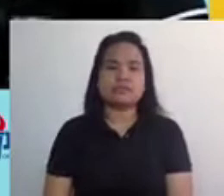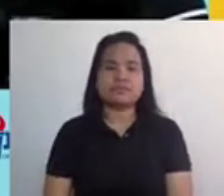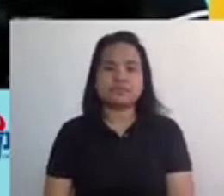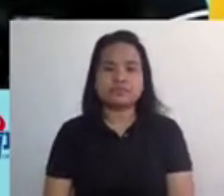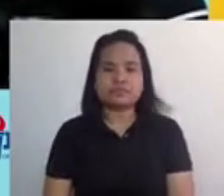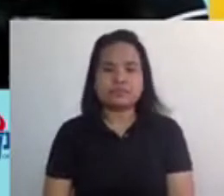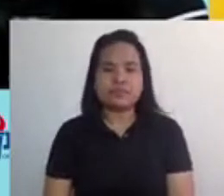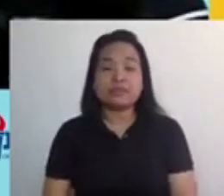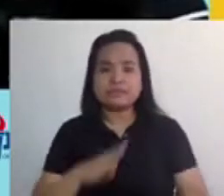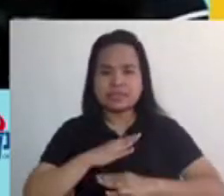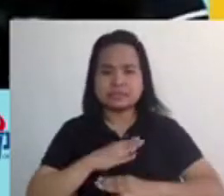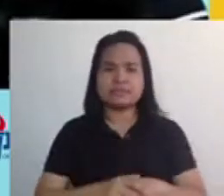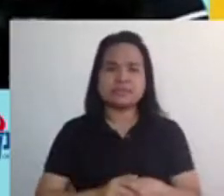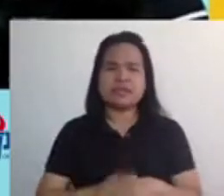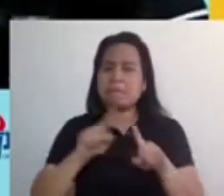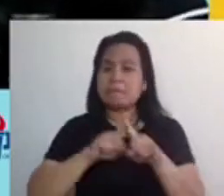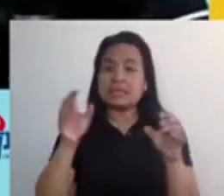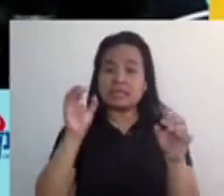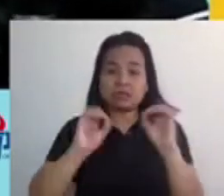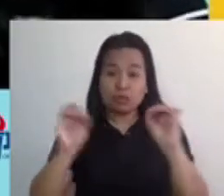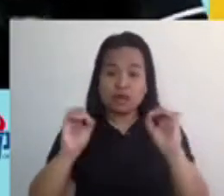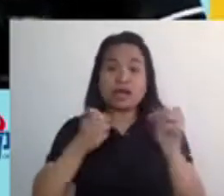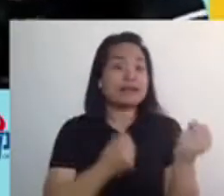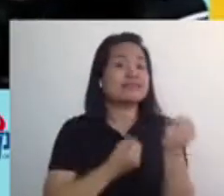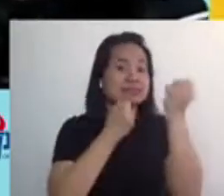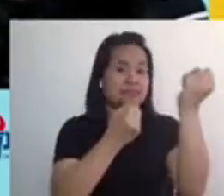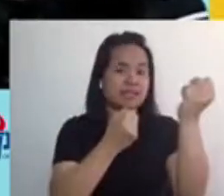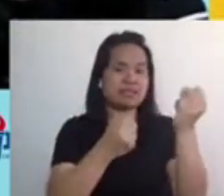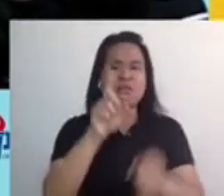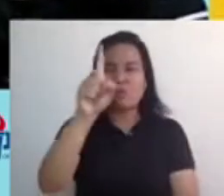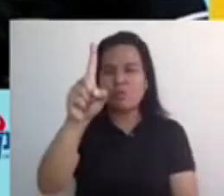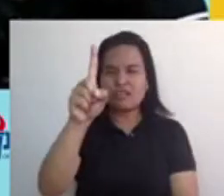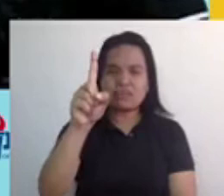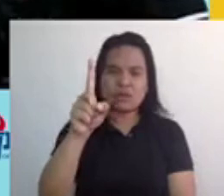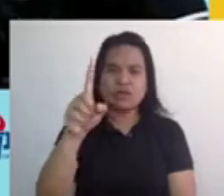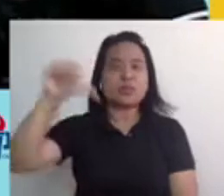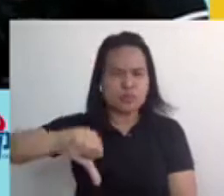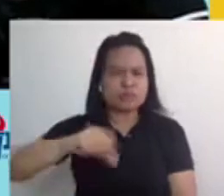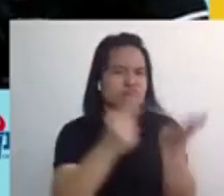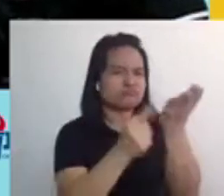will be equivalent to a 1 or a poor performance.